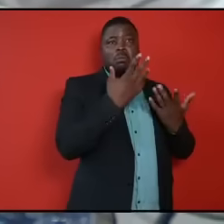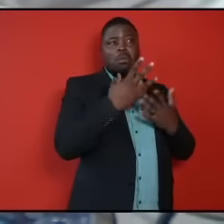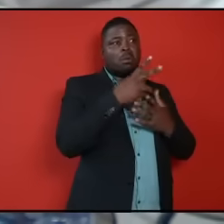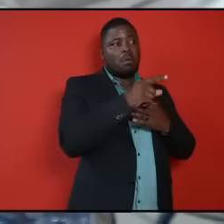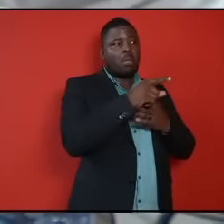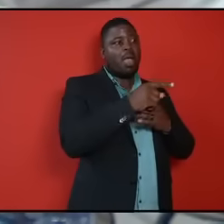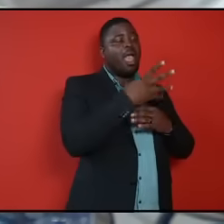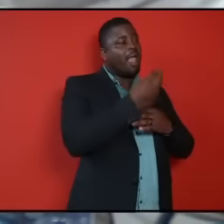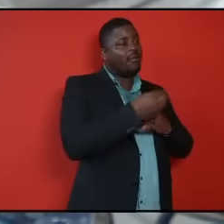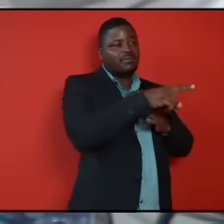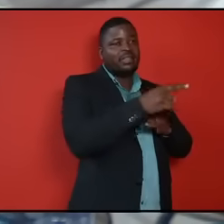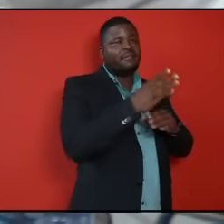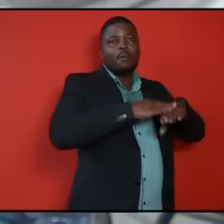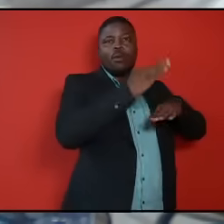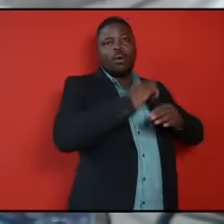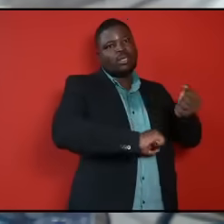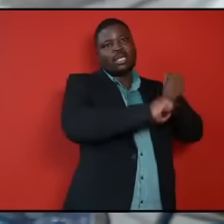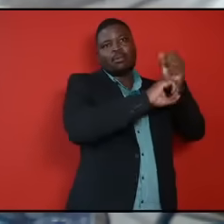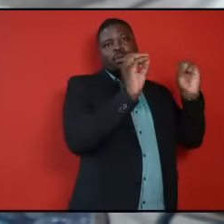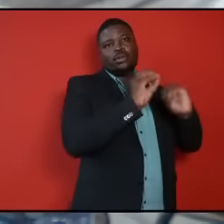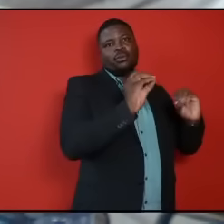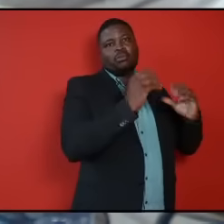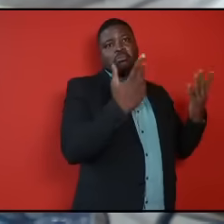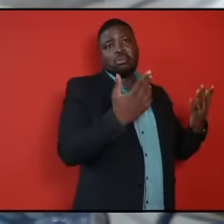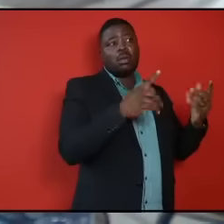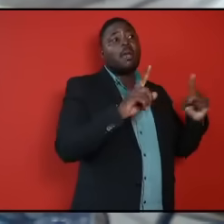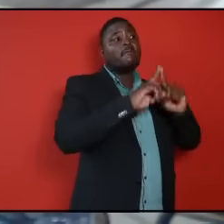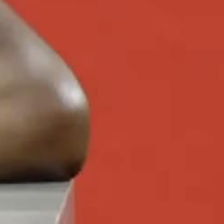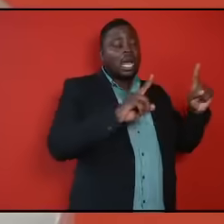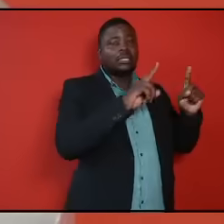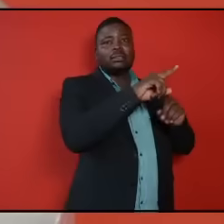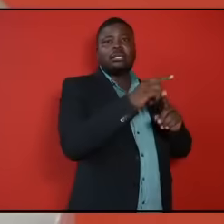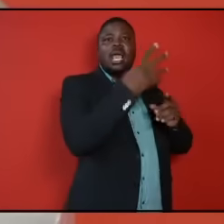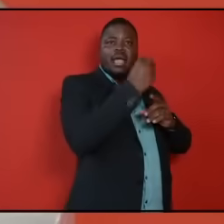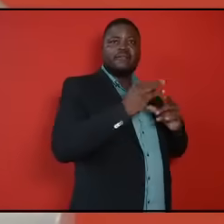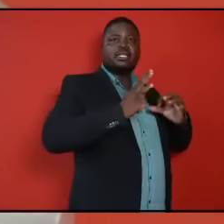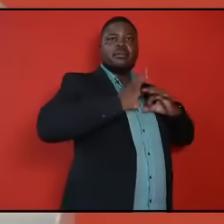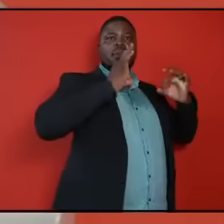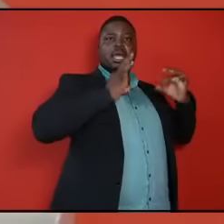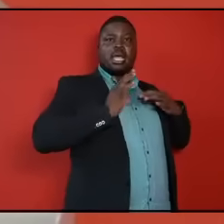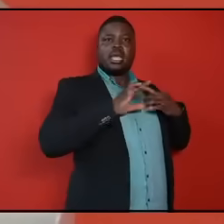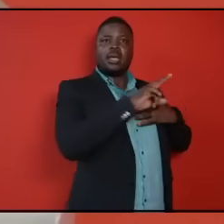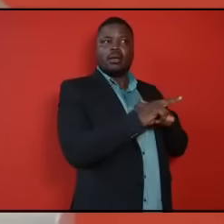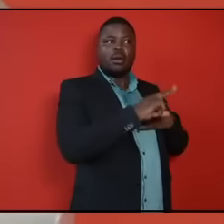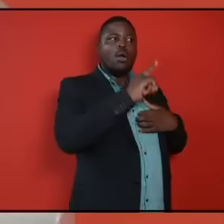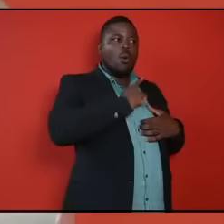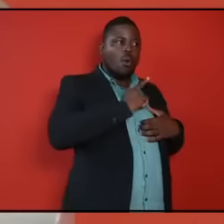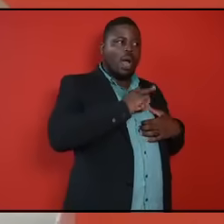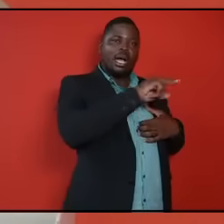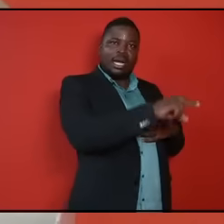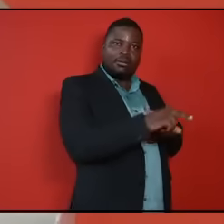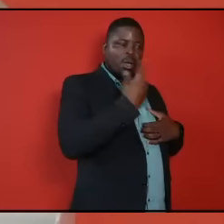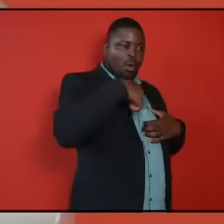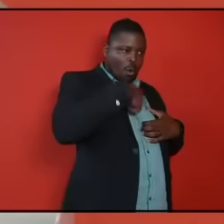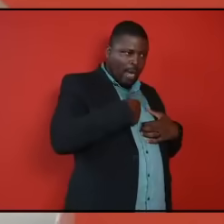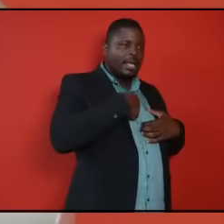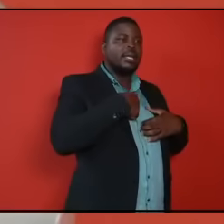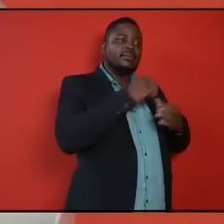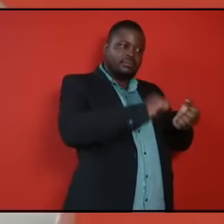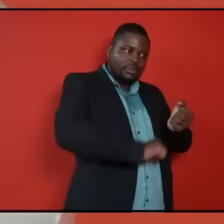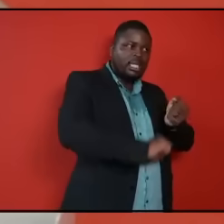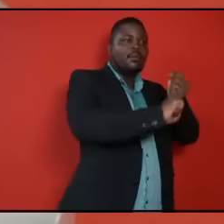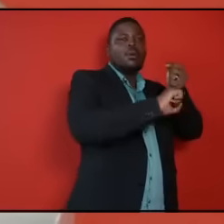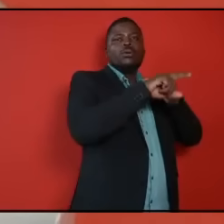numbers. It's a mayor. Why? Because we did it for the people. You know, for the sake of